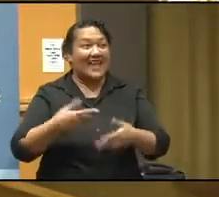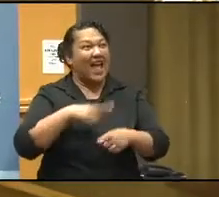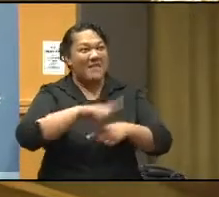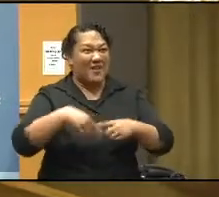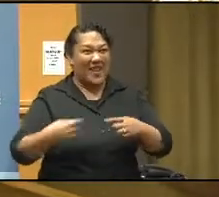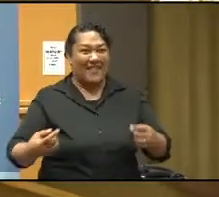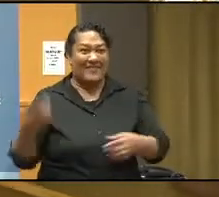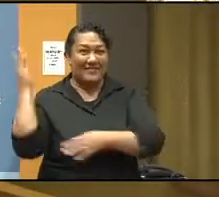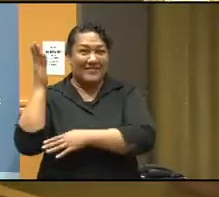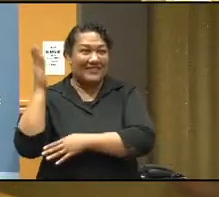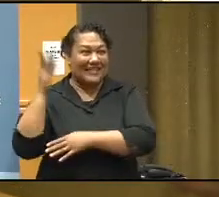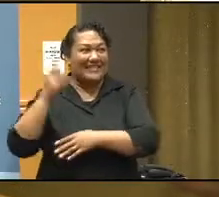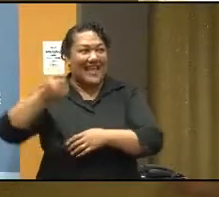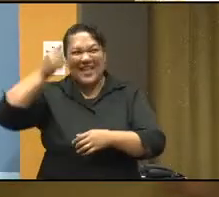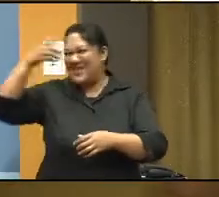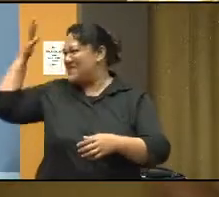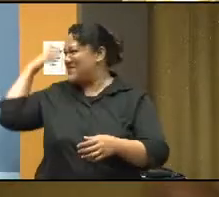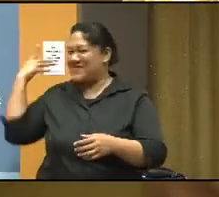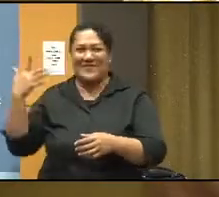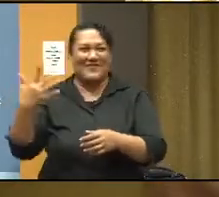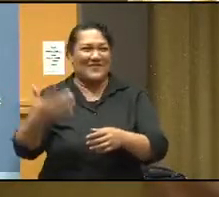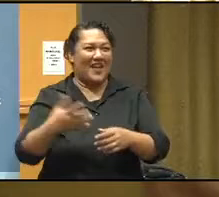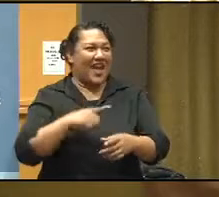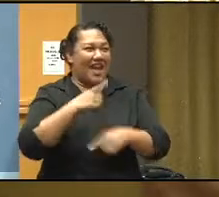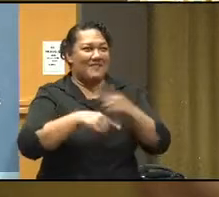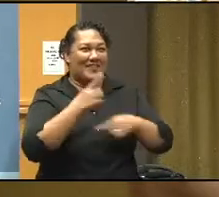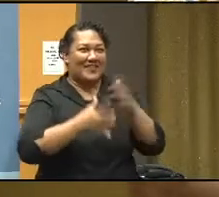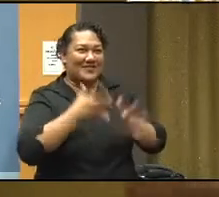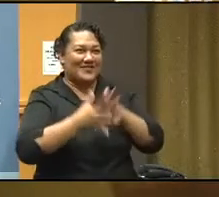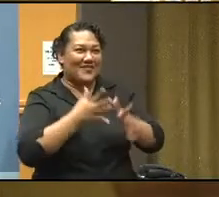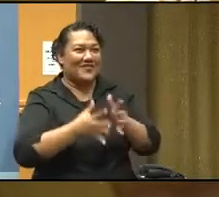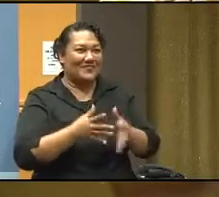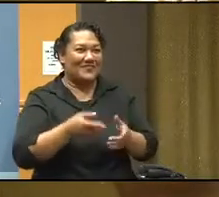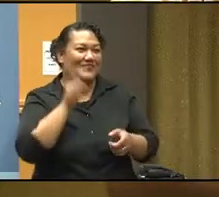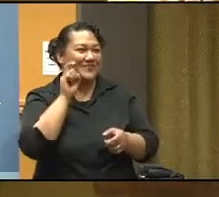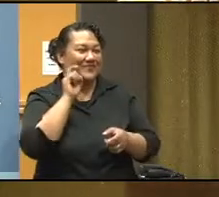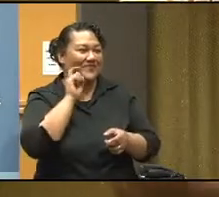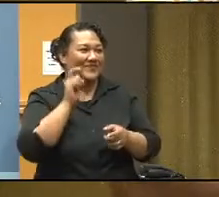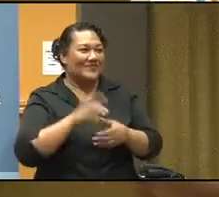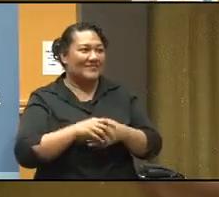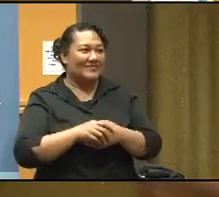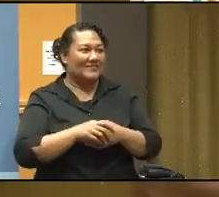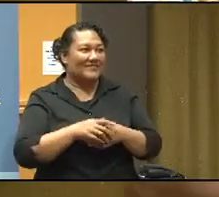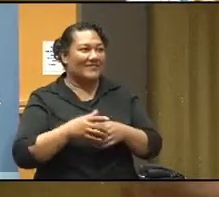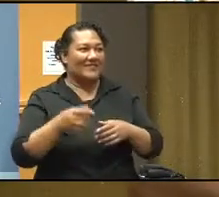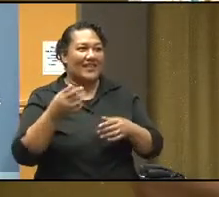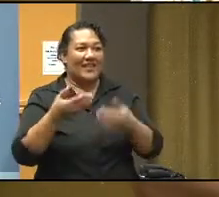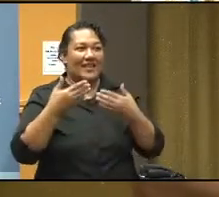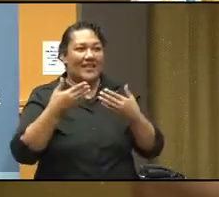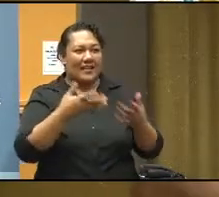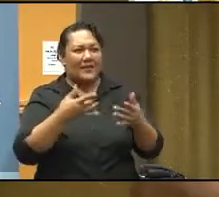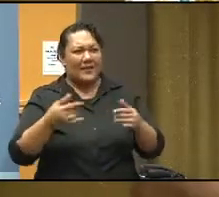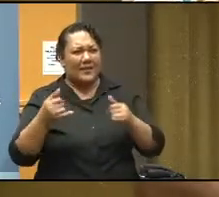than over 2 to 3 hours, as our keynote mentioned as well. And I'm wondering whether sort of lawyers' jokes could be one of your